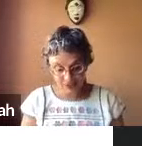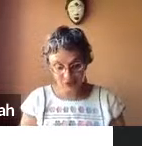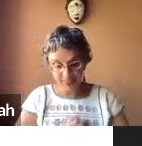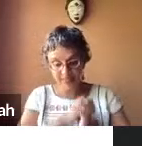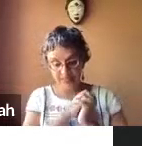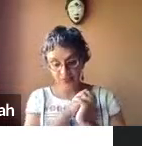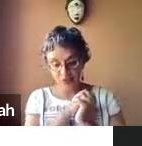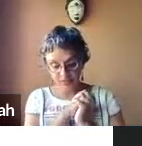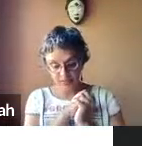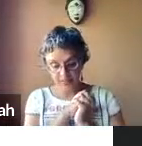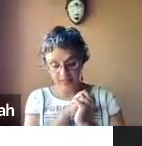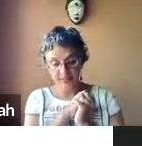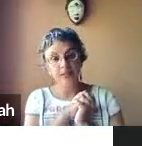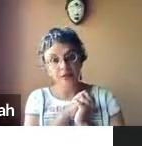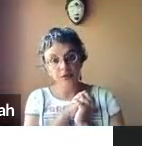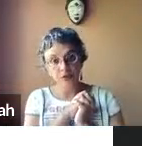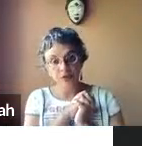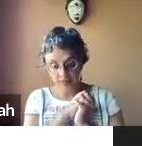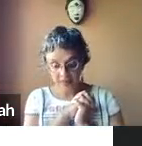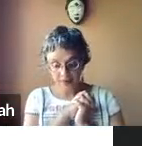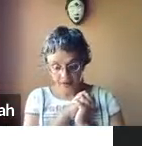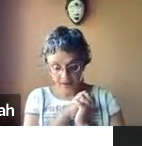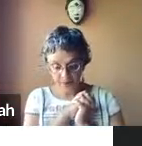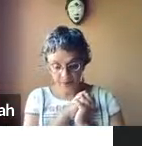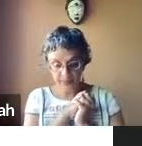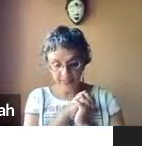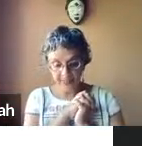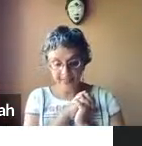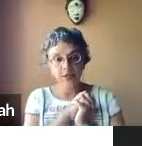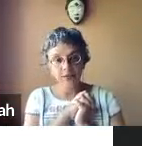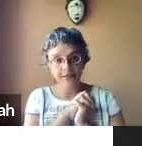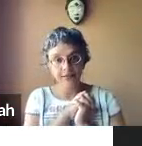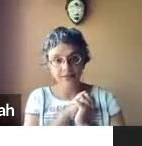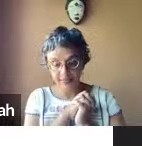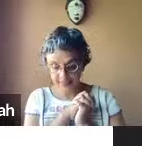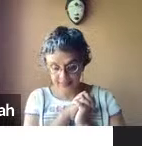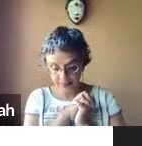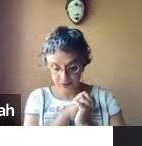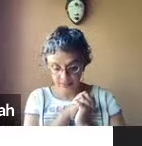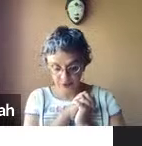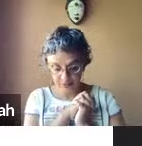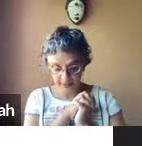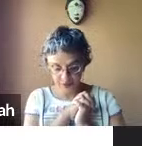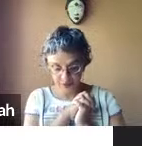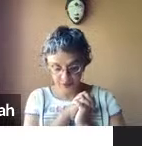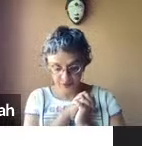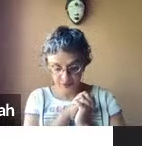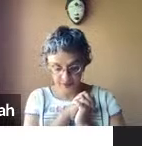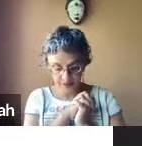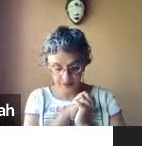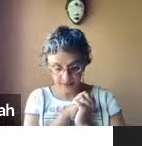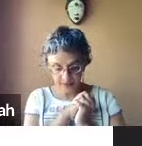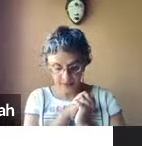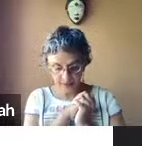10 countries in the continent include family-related care leave in labor